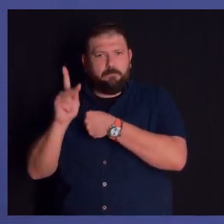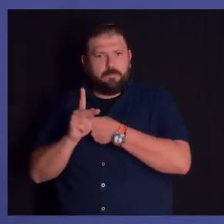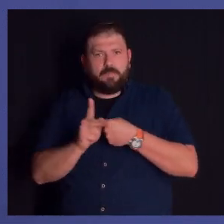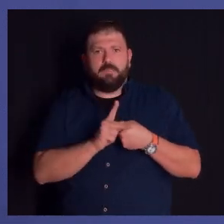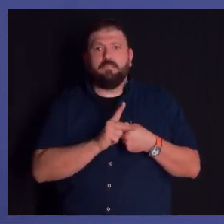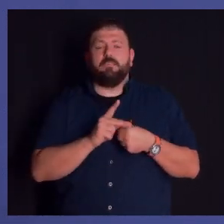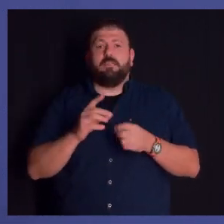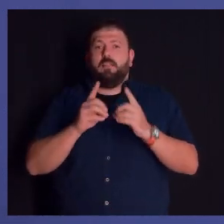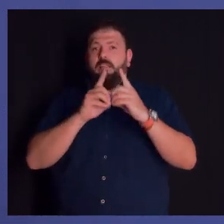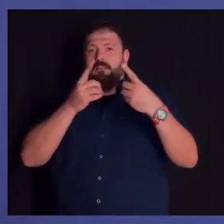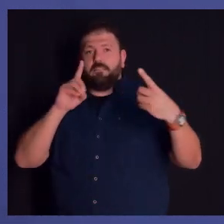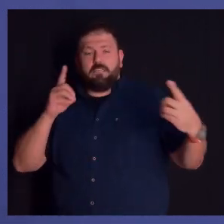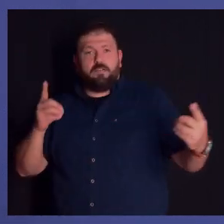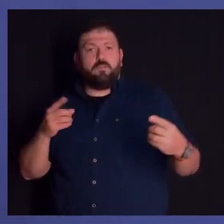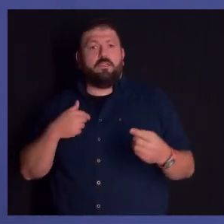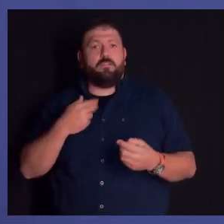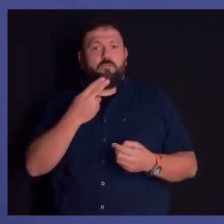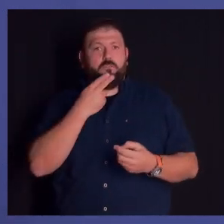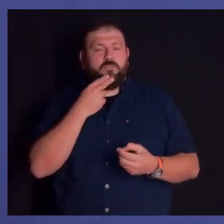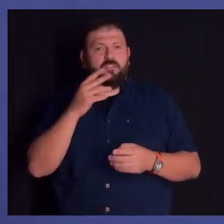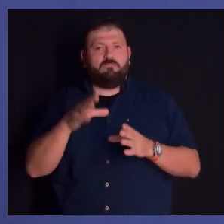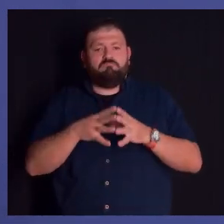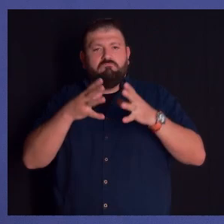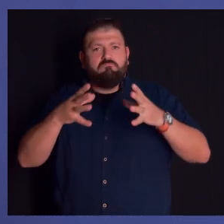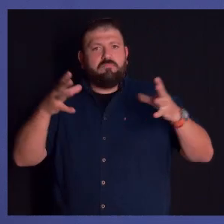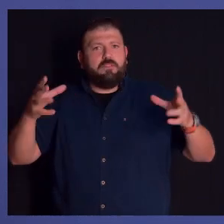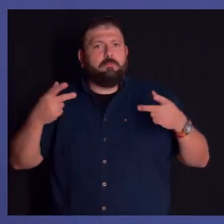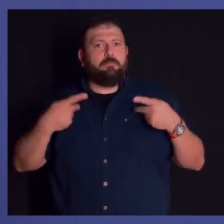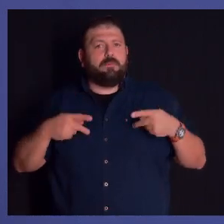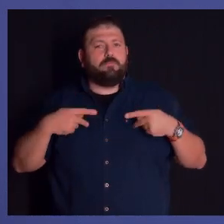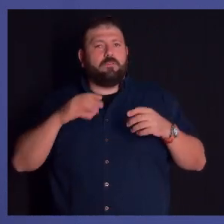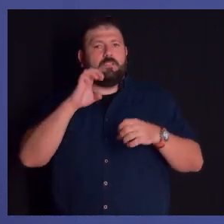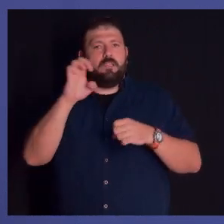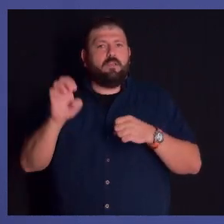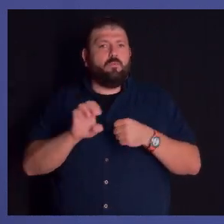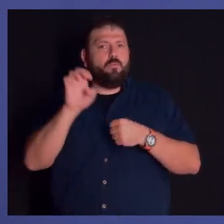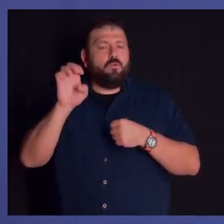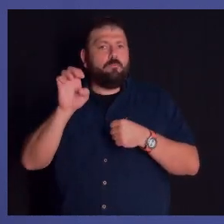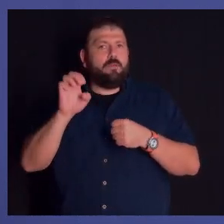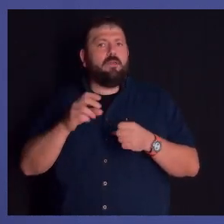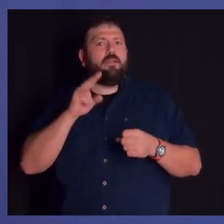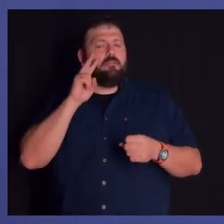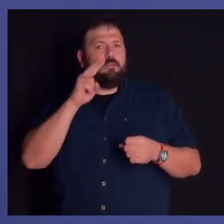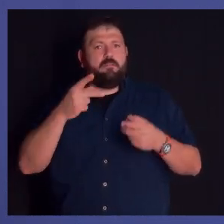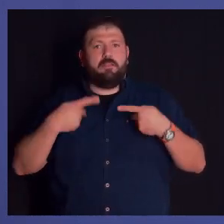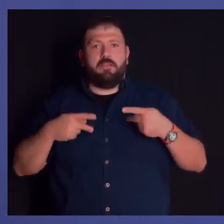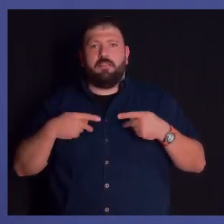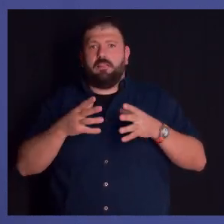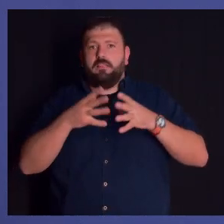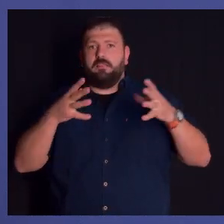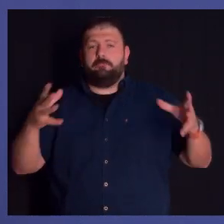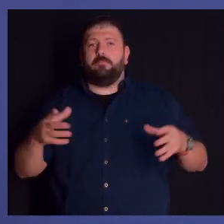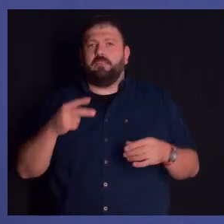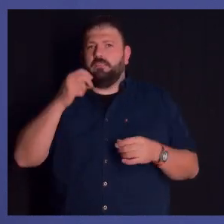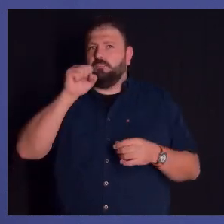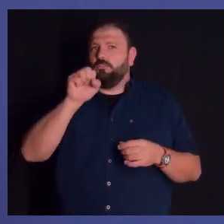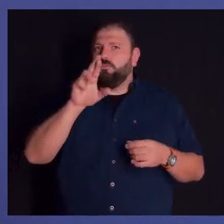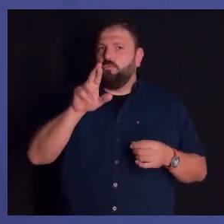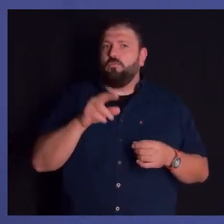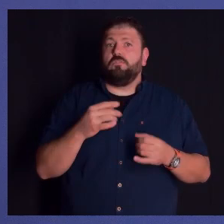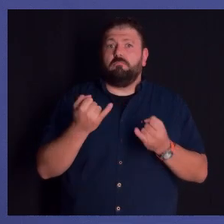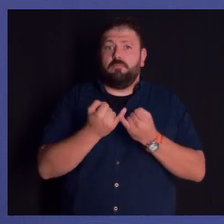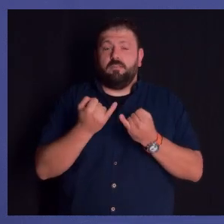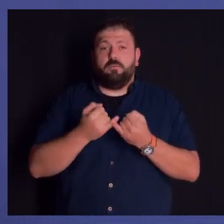with different people from different countries, and they are growing. You will see people from Europe, South America,